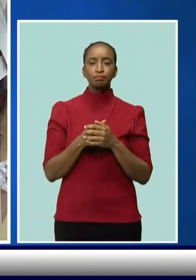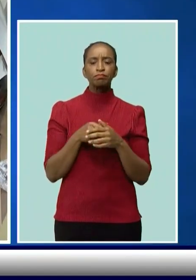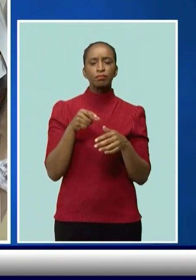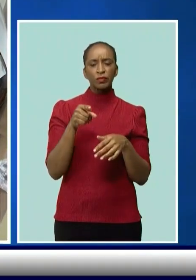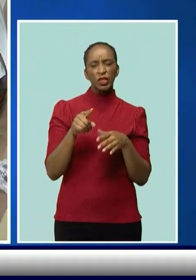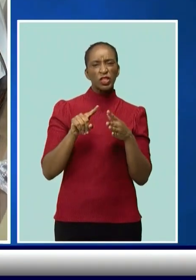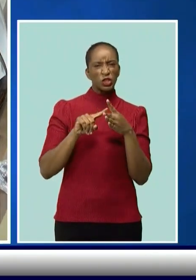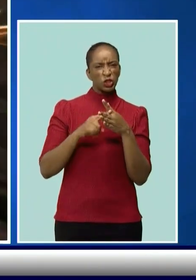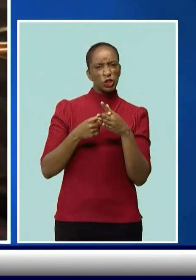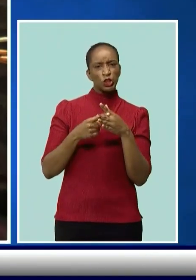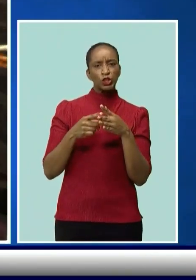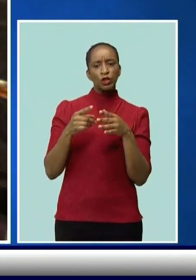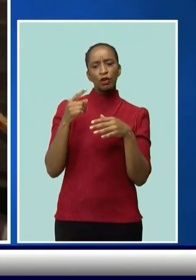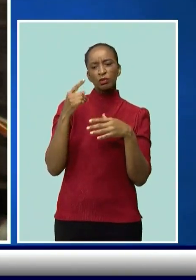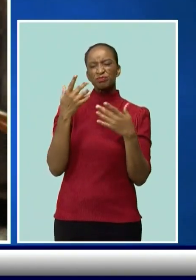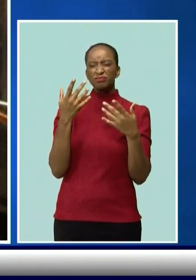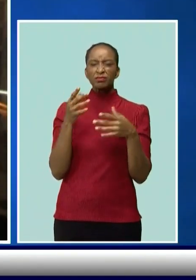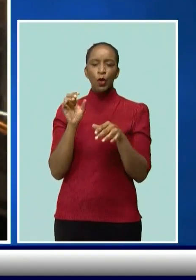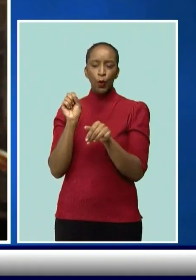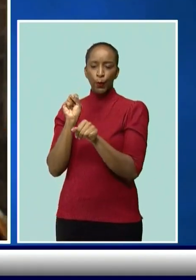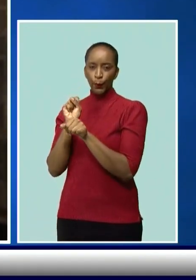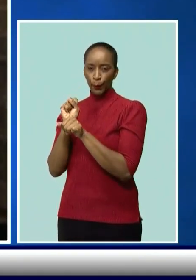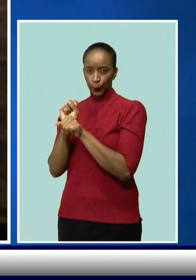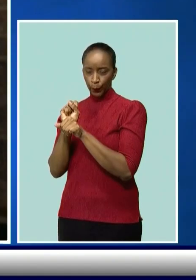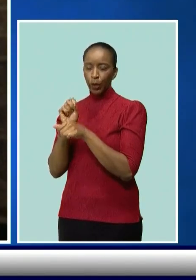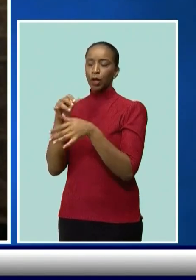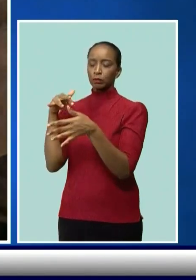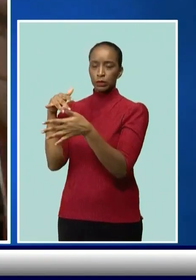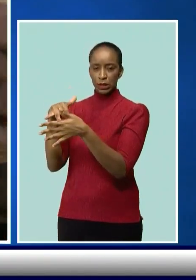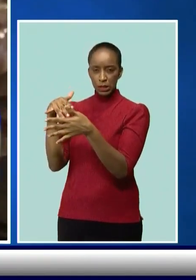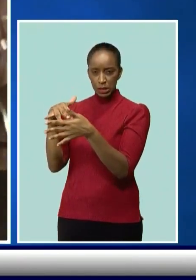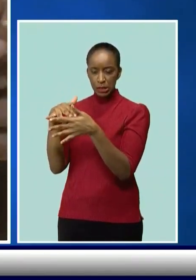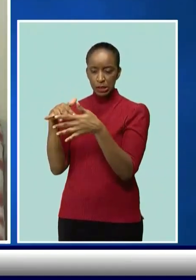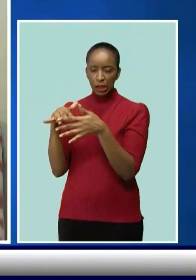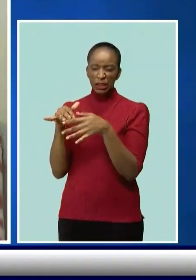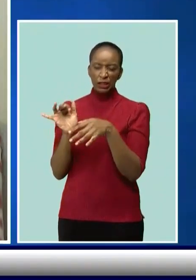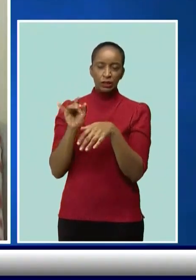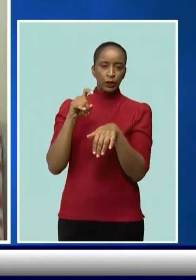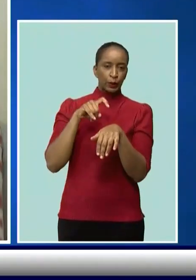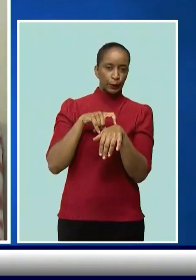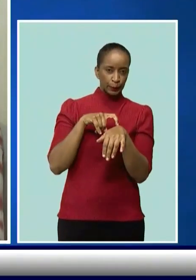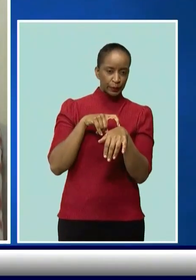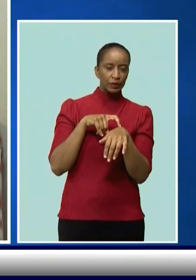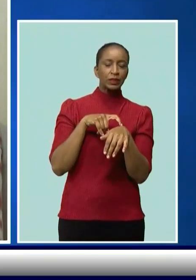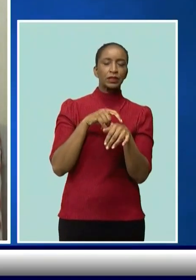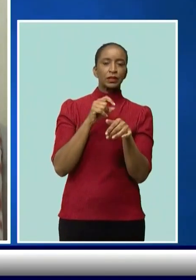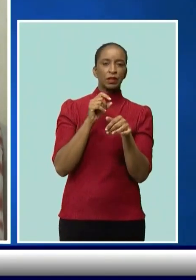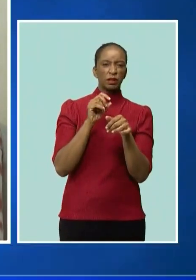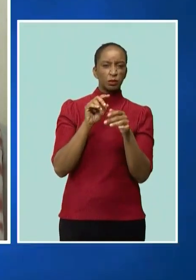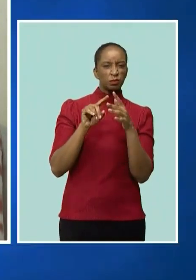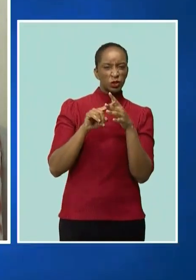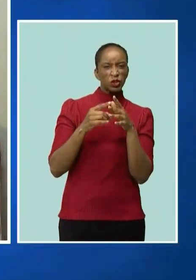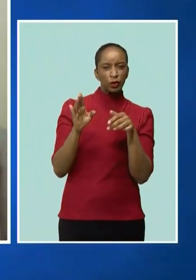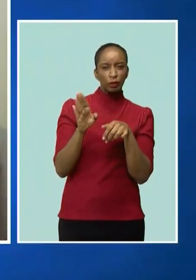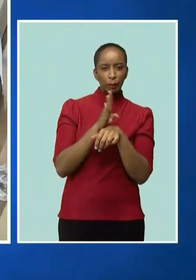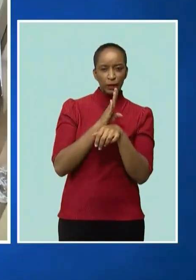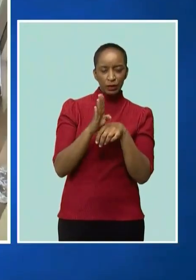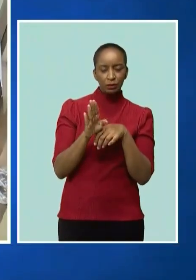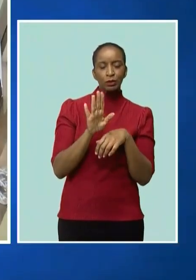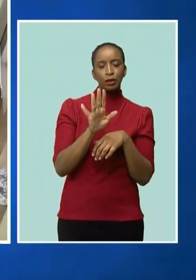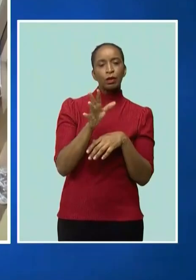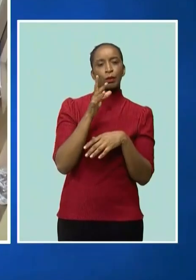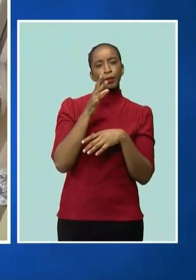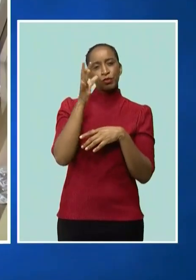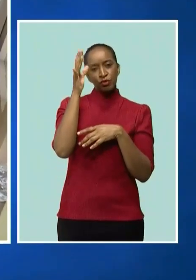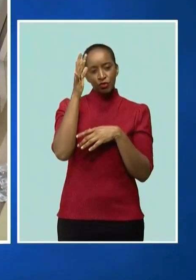the business as a side hustle while studying at the Palm Marine. But with parents who have been in the craft business for more than a quarter century,